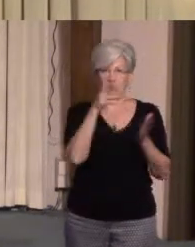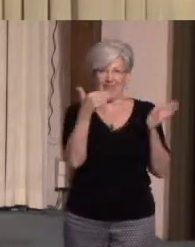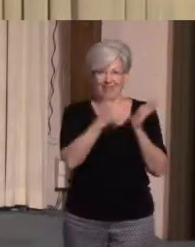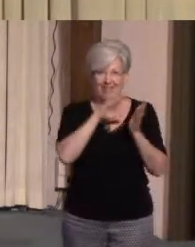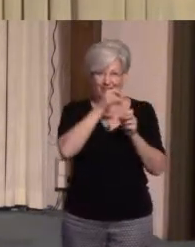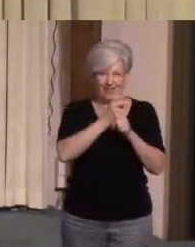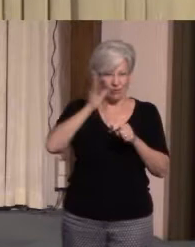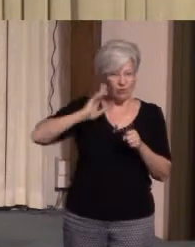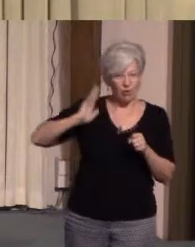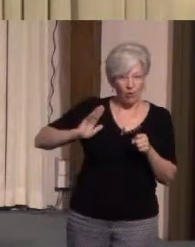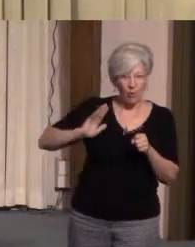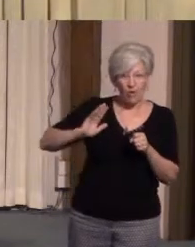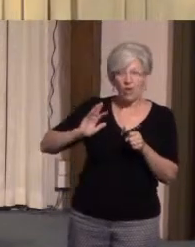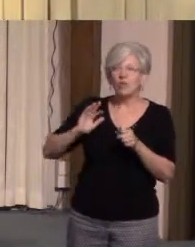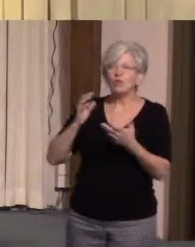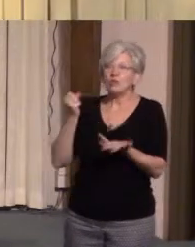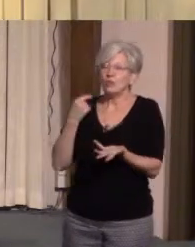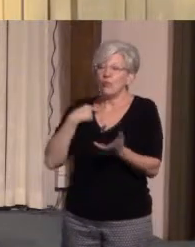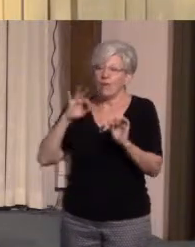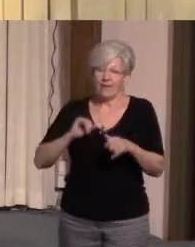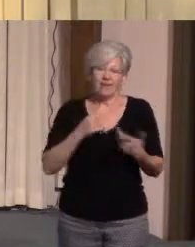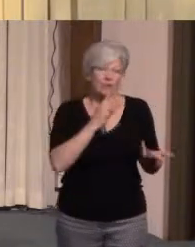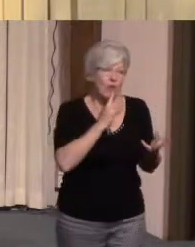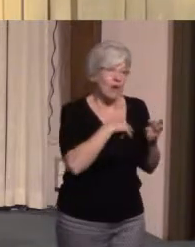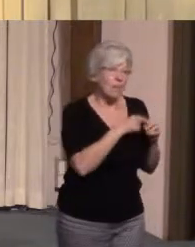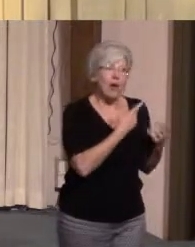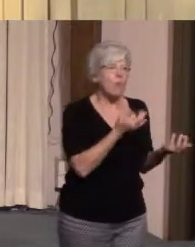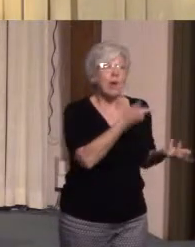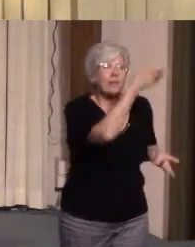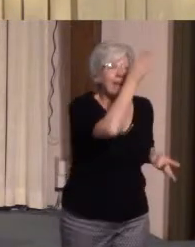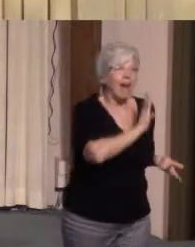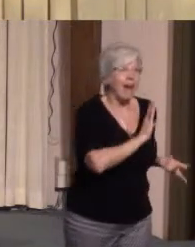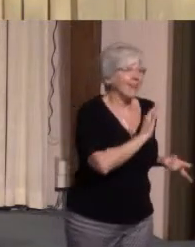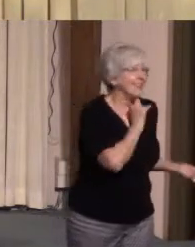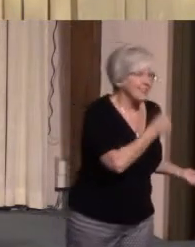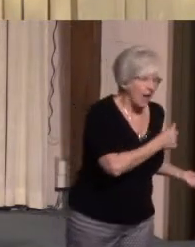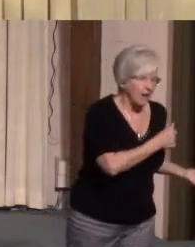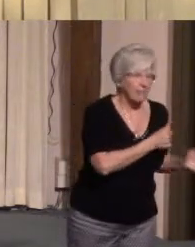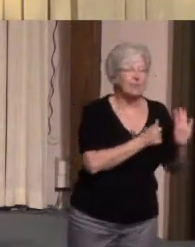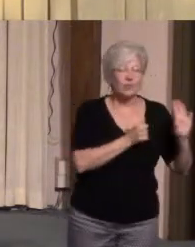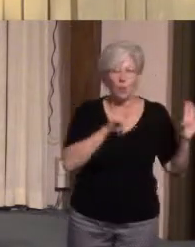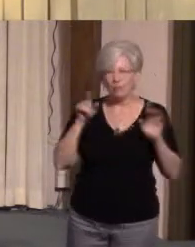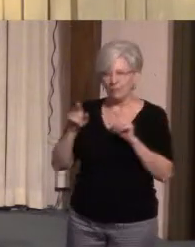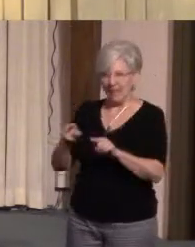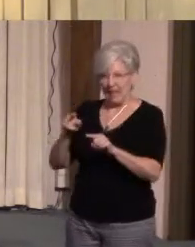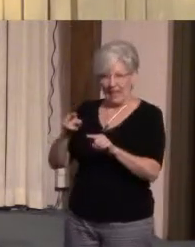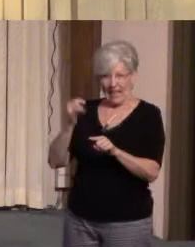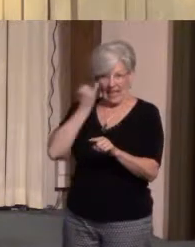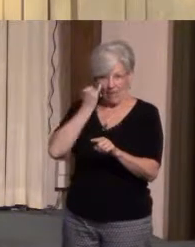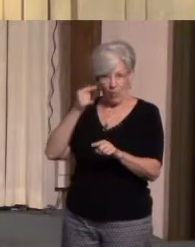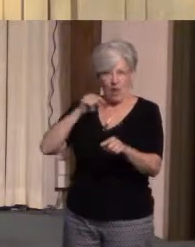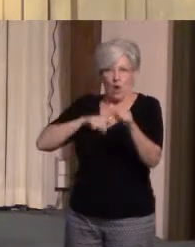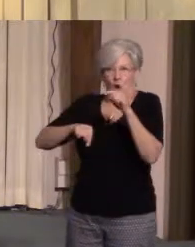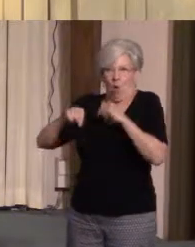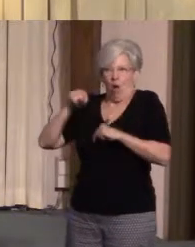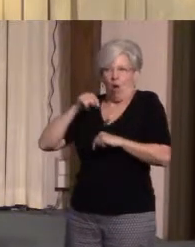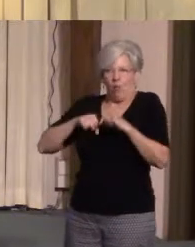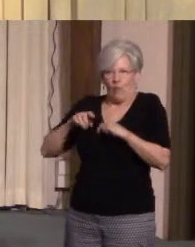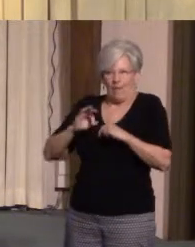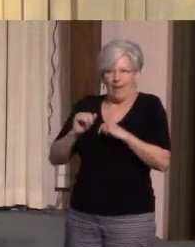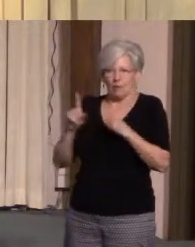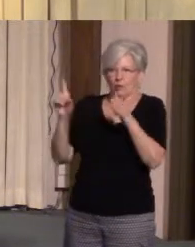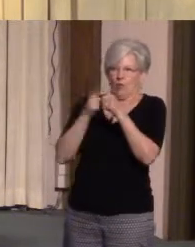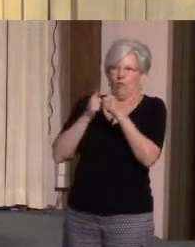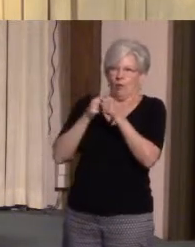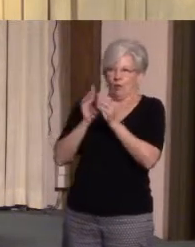thinking about God, almost 3,000 years ago in order to talk about what God is not. So if we go